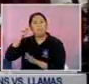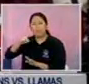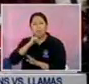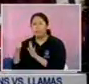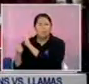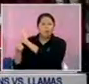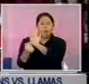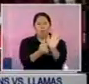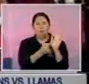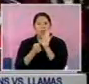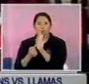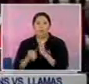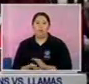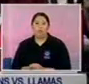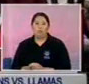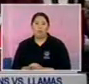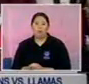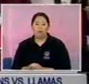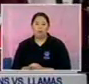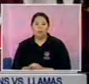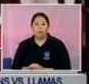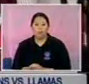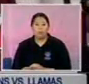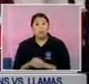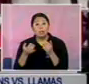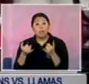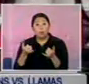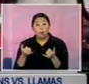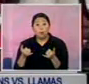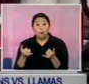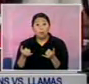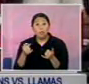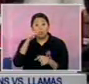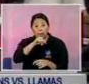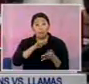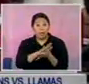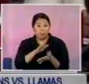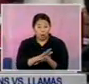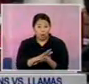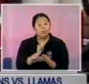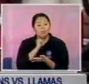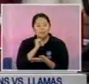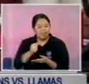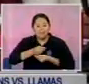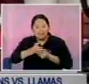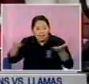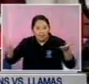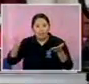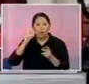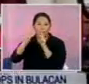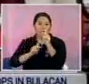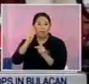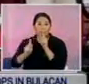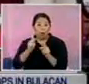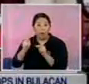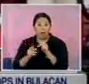is made that this has not been released. Perhaps it has not been distributed to the public, but the news will bear